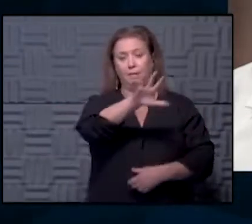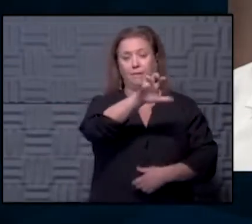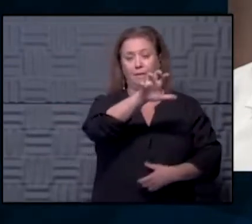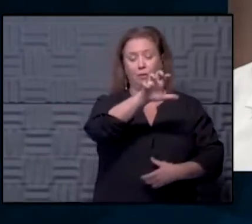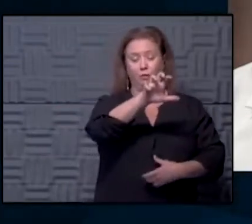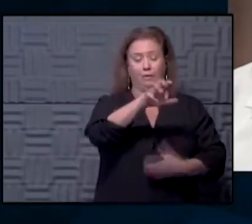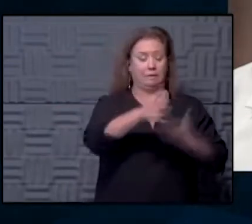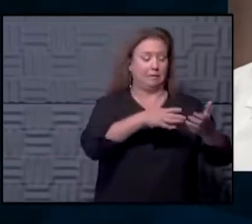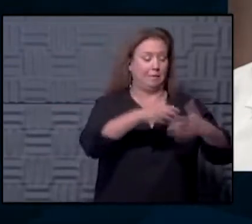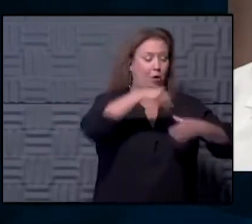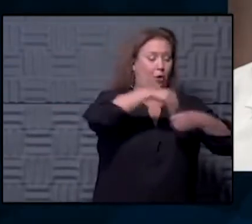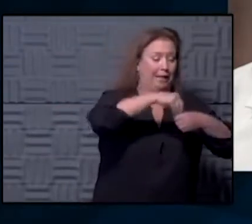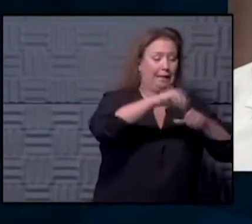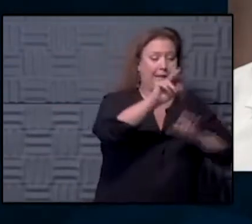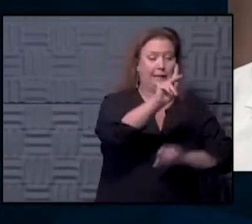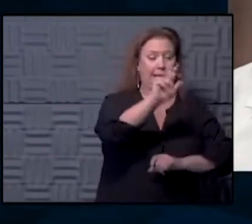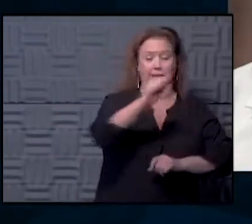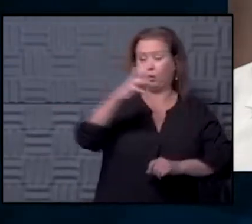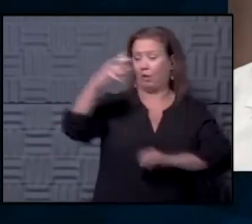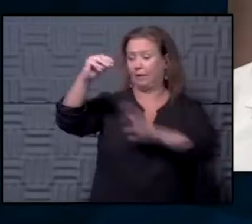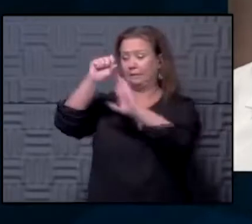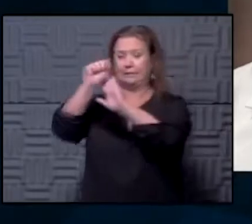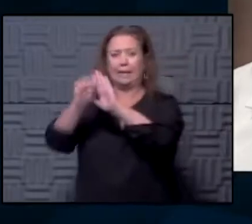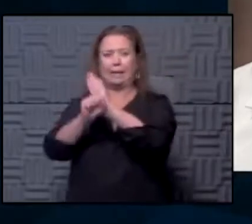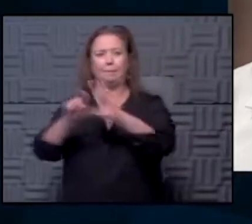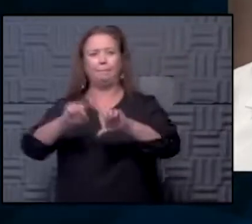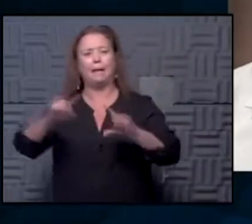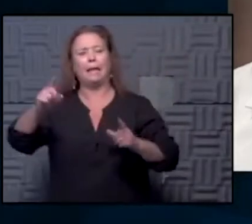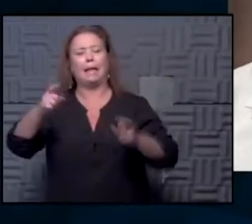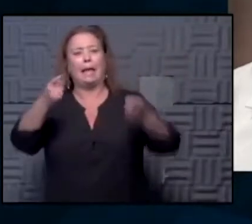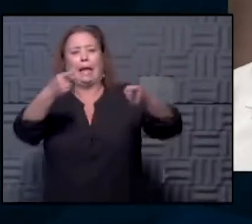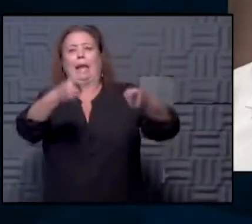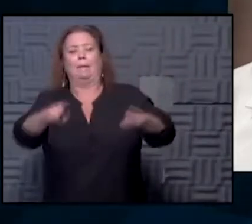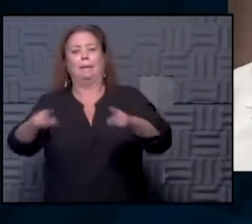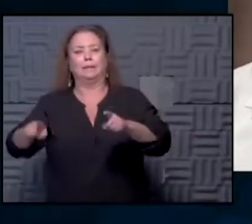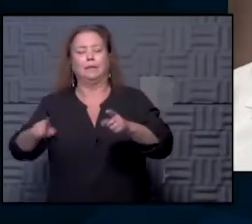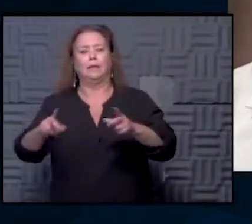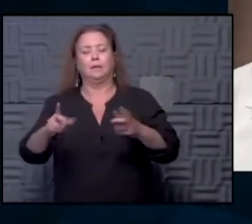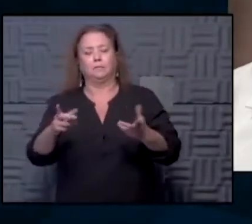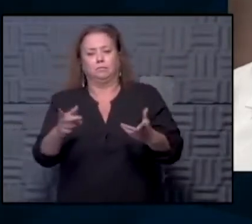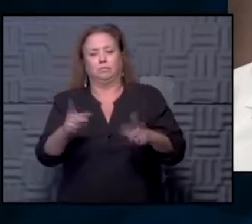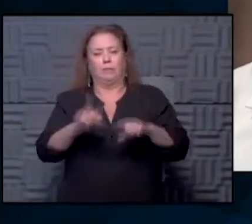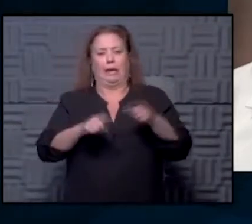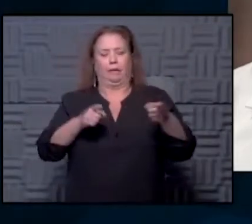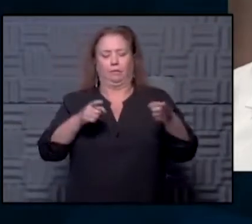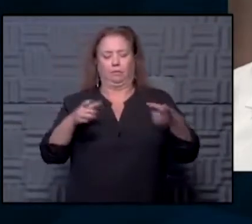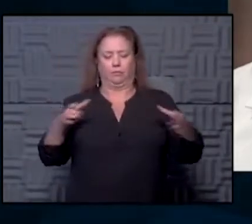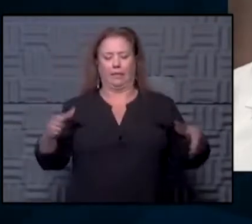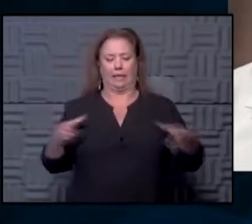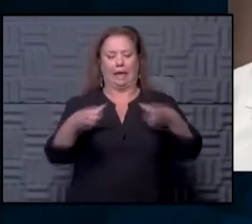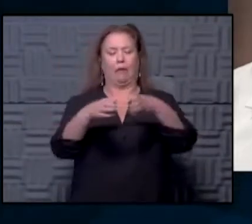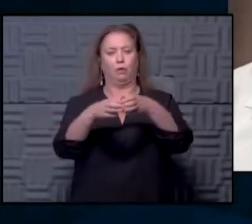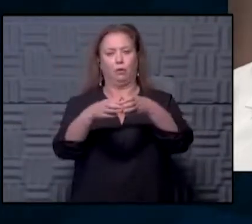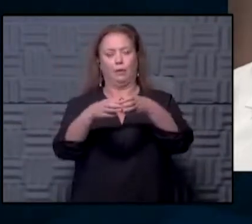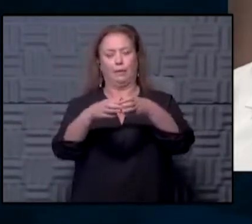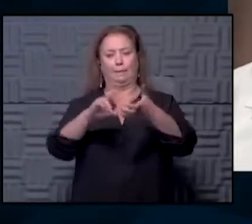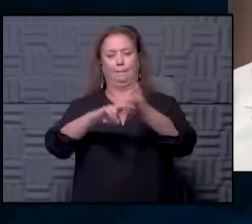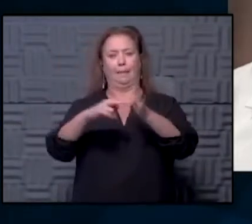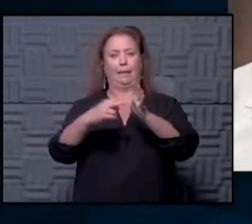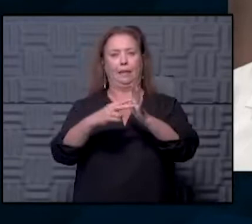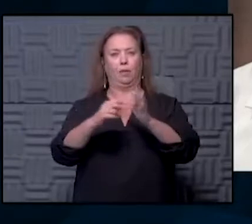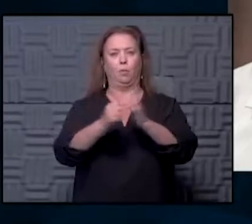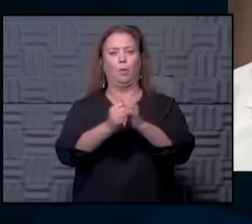or out of state, mostly gets at the things that you know about, which are unmitigated gatherings. That mean, without